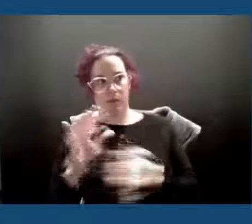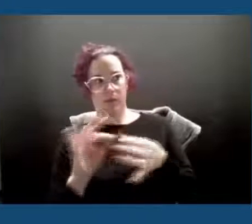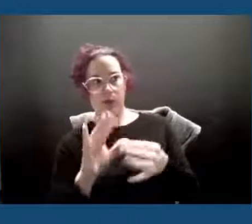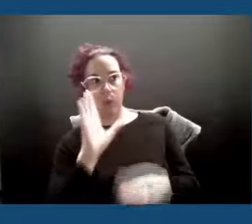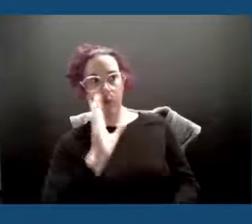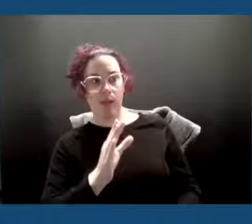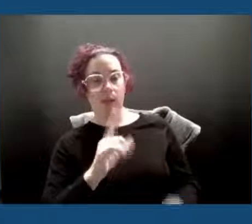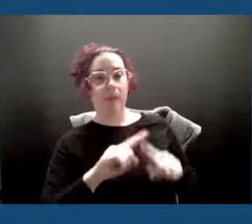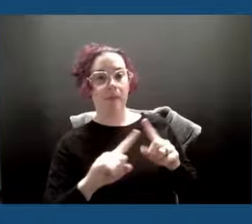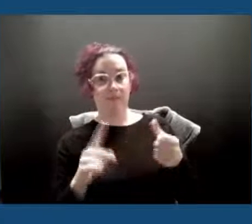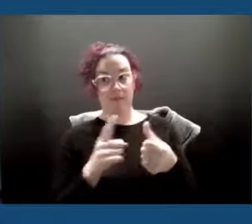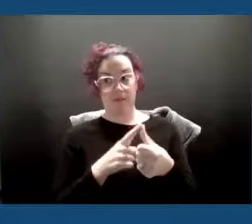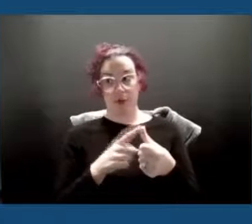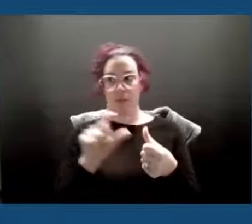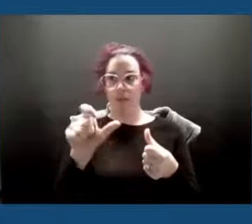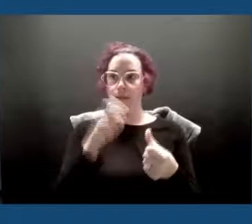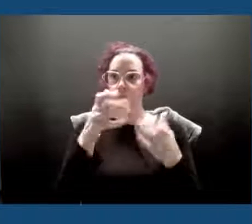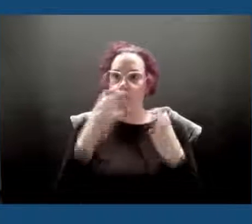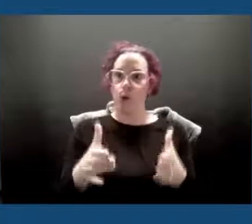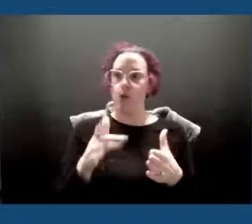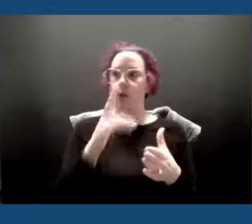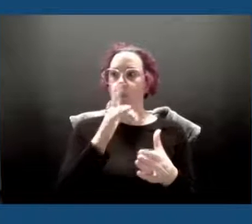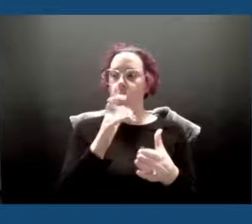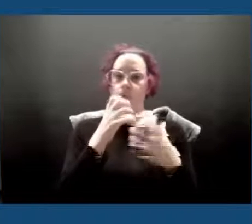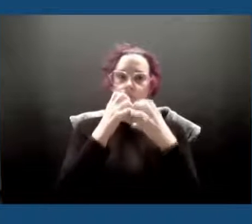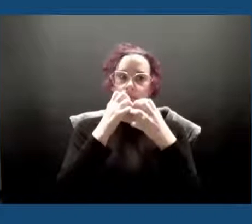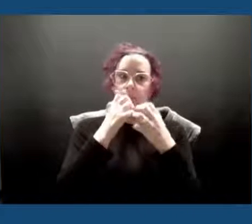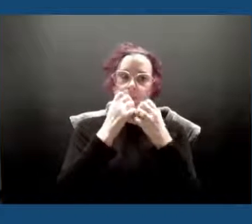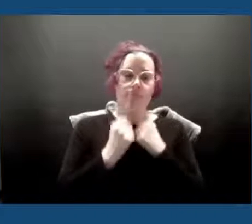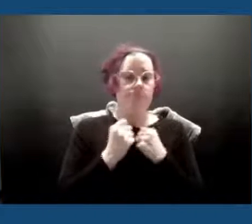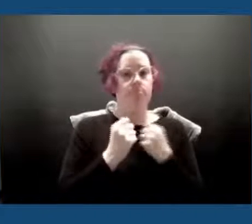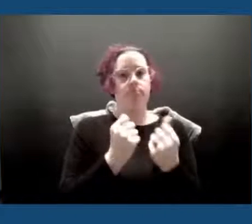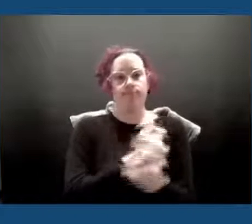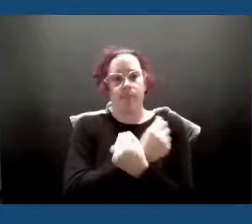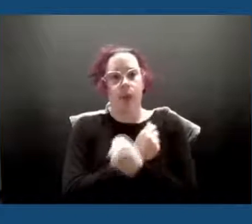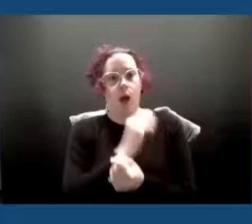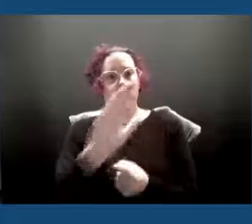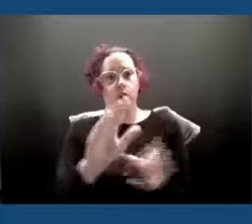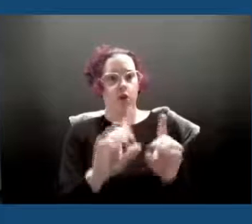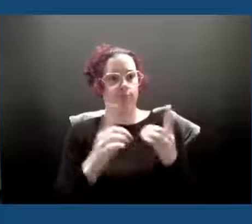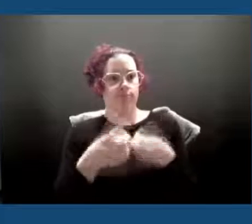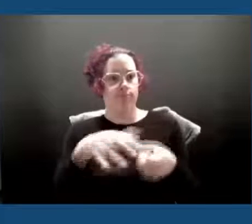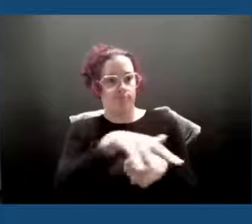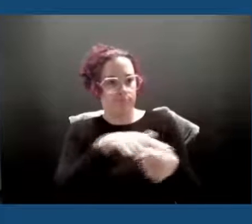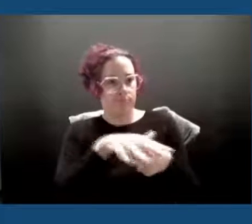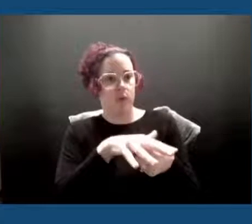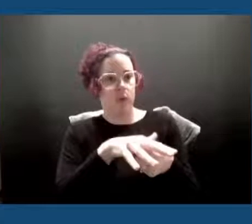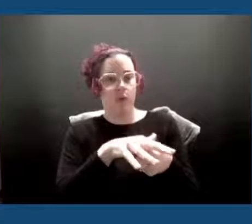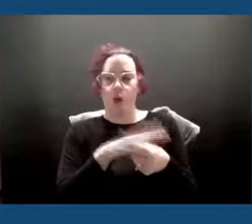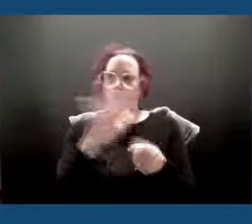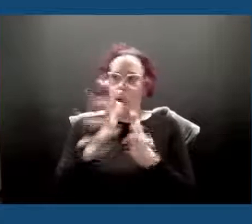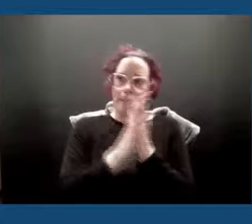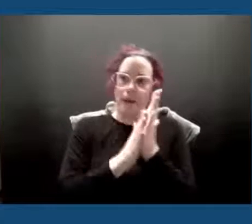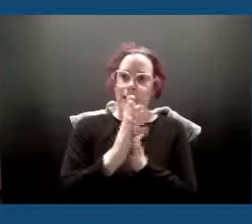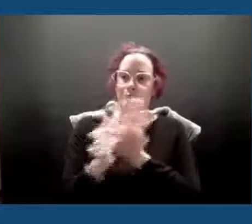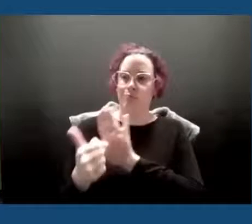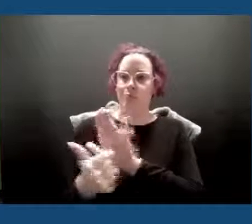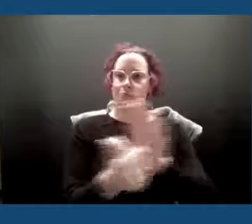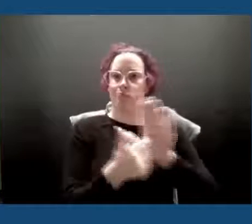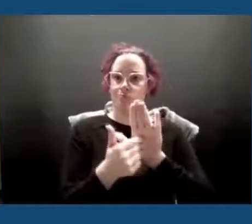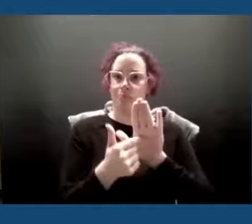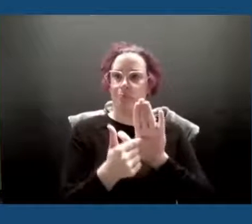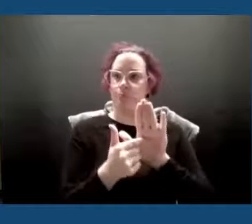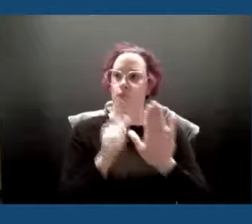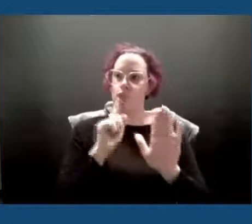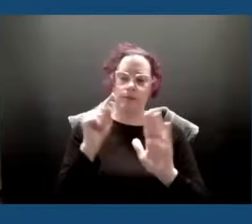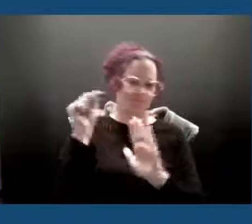up another great champion, someone who loves her district with every fiber of her being. I've seen her exude this passion. It's intense. This is what you want